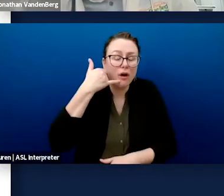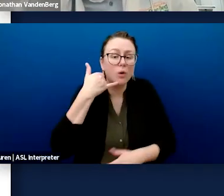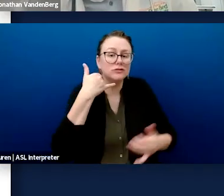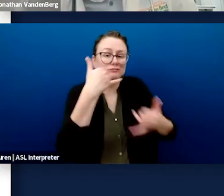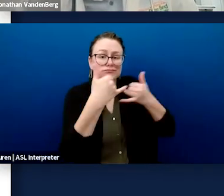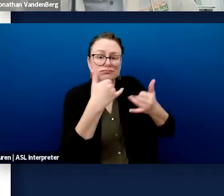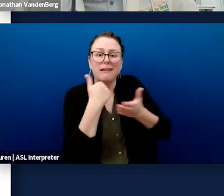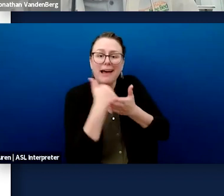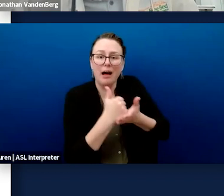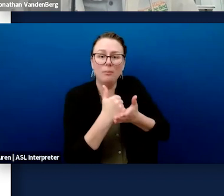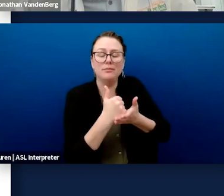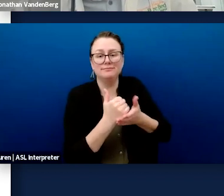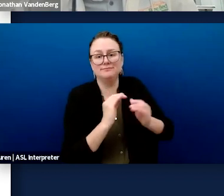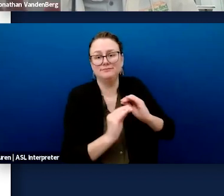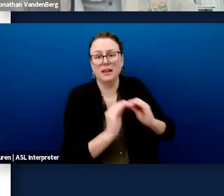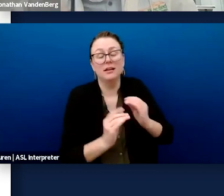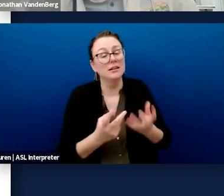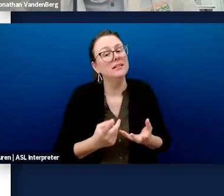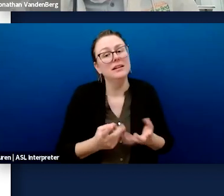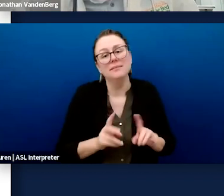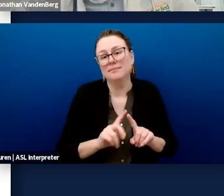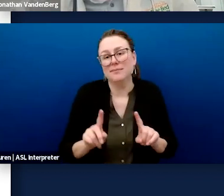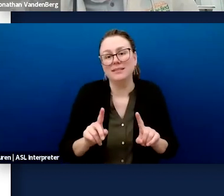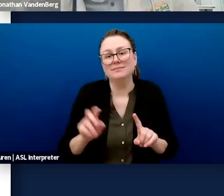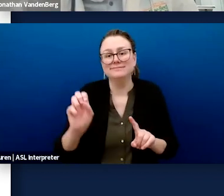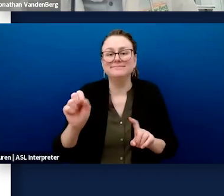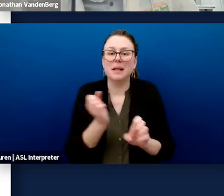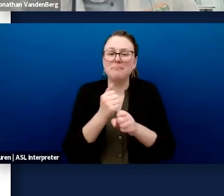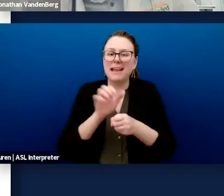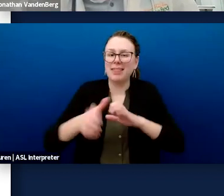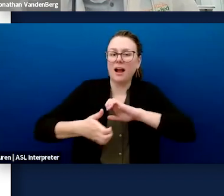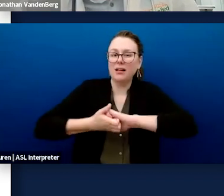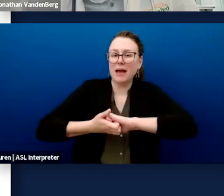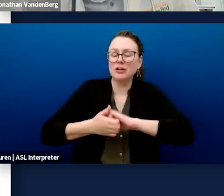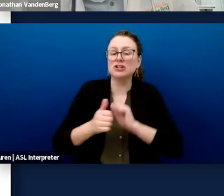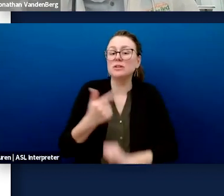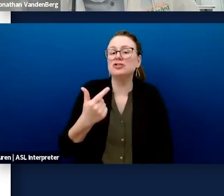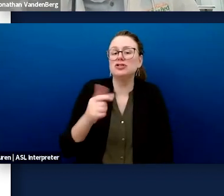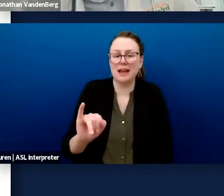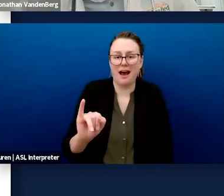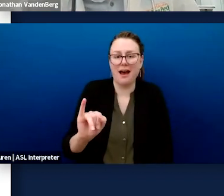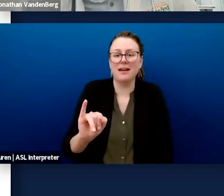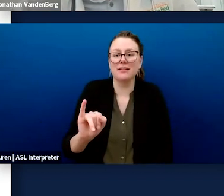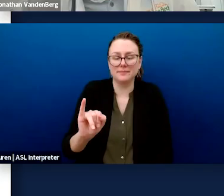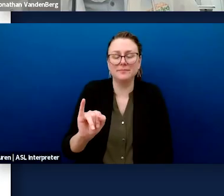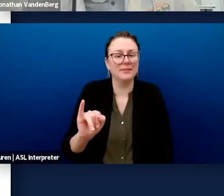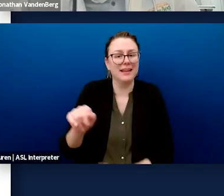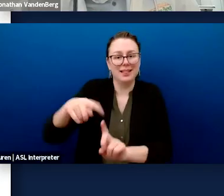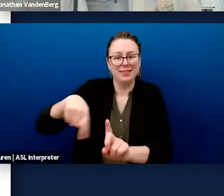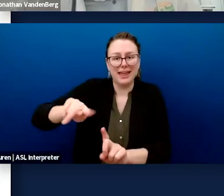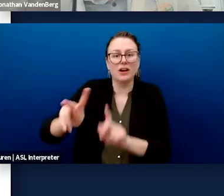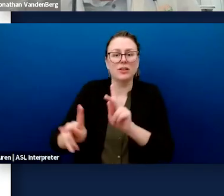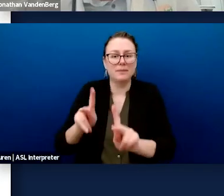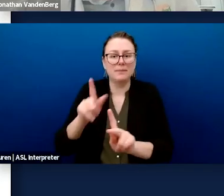injury subspecialty. But yeah, I think making those collaborations with GI, because they're the people that